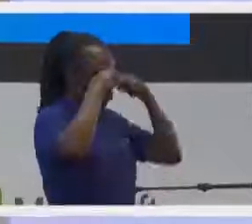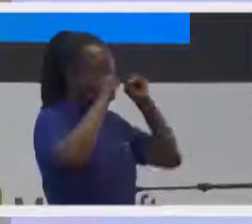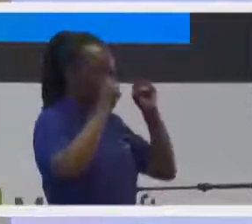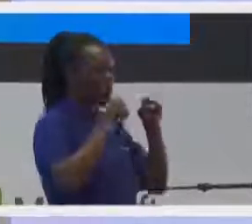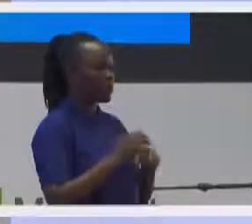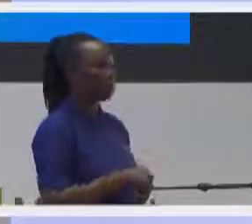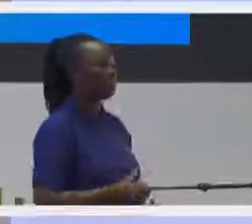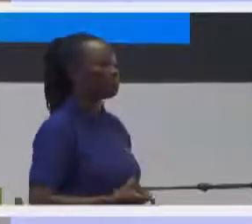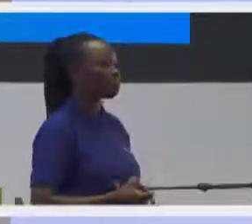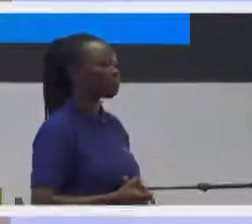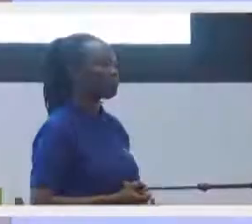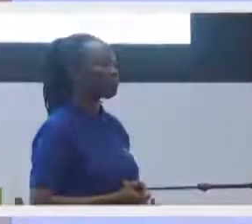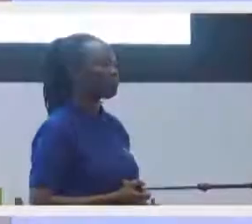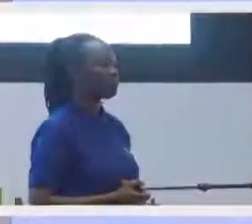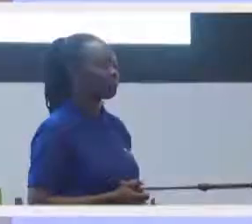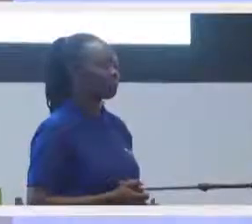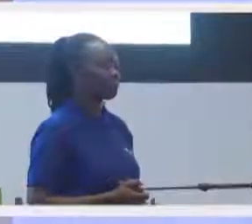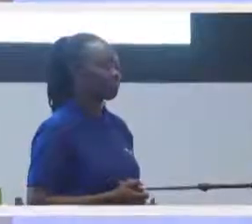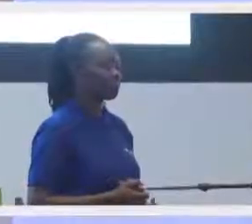now.